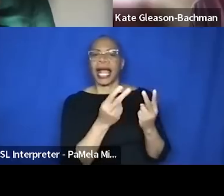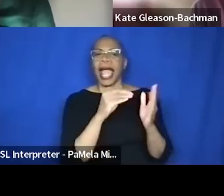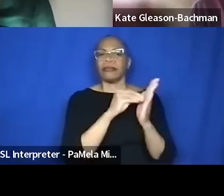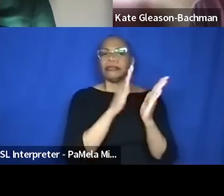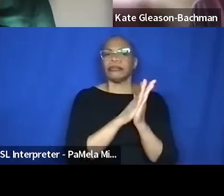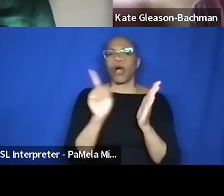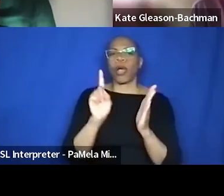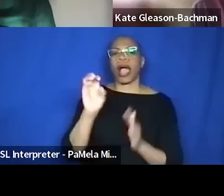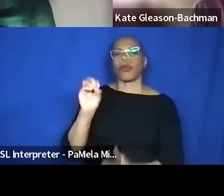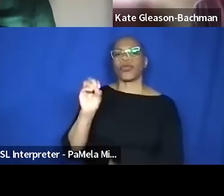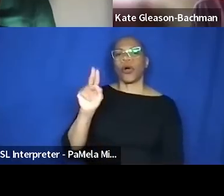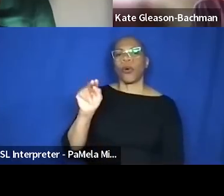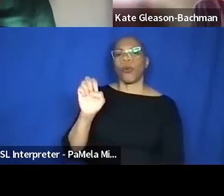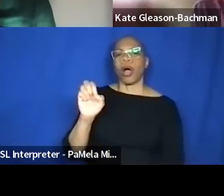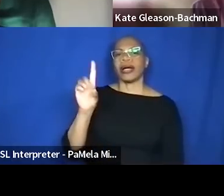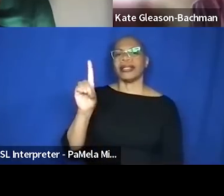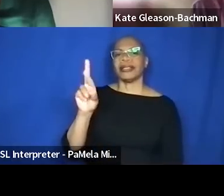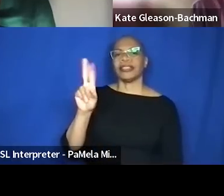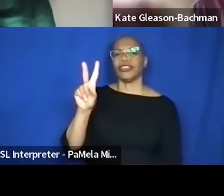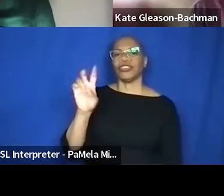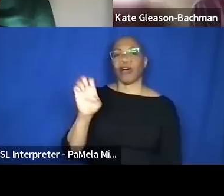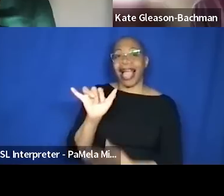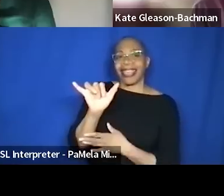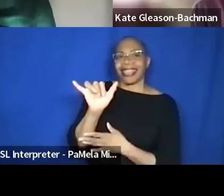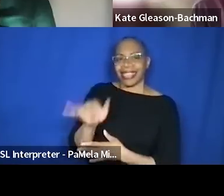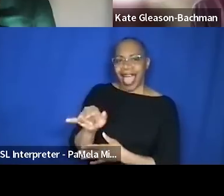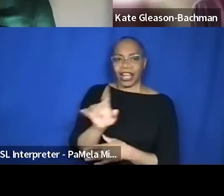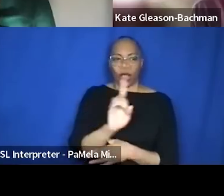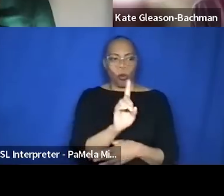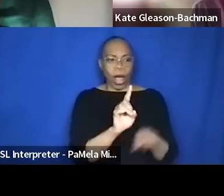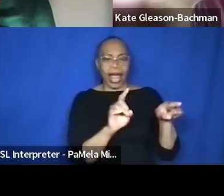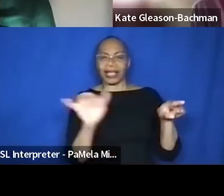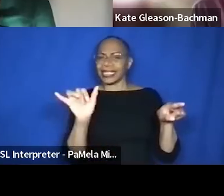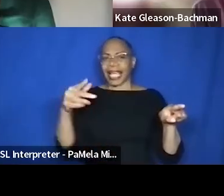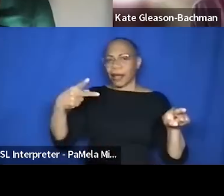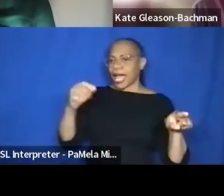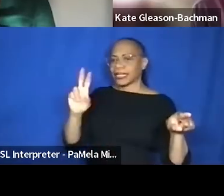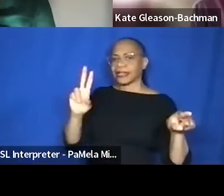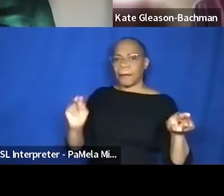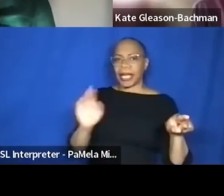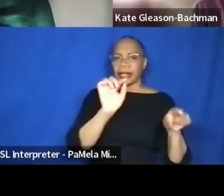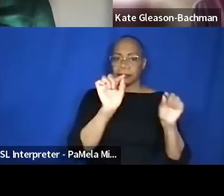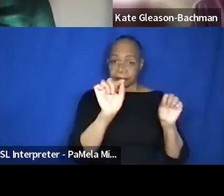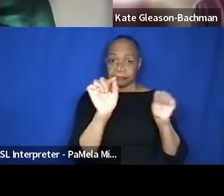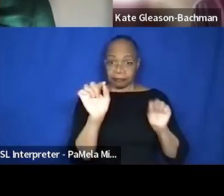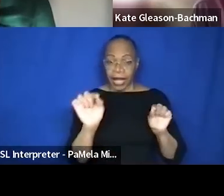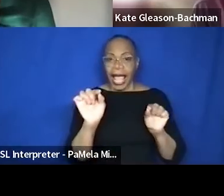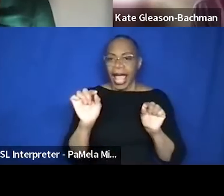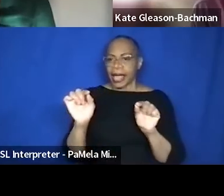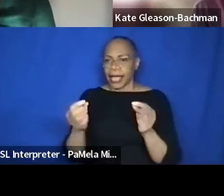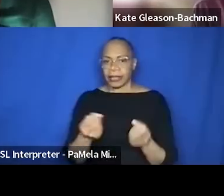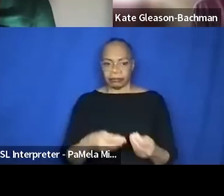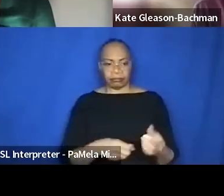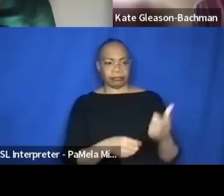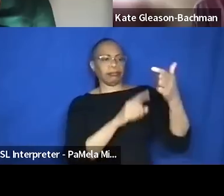keep track of all the coordinates on the OneDrive, which is the same thing as the ping on the map. You just ping it where it's at, and then your coordinates will come up.